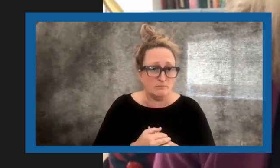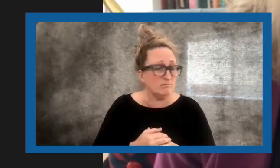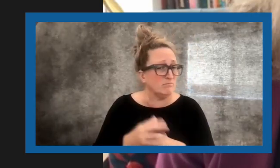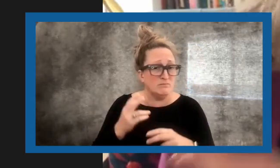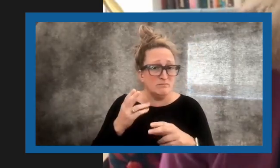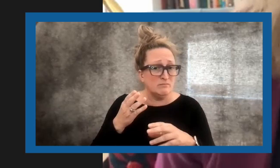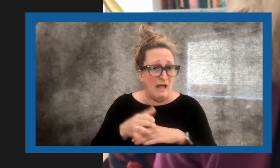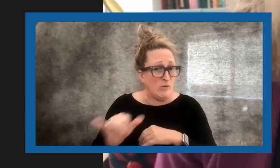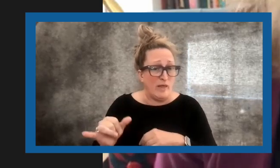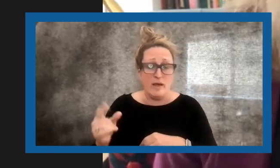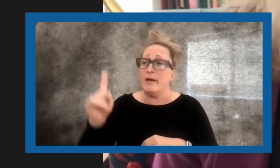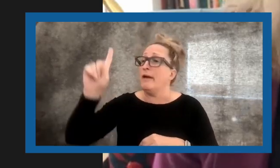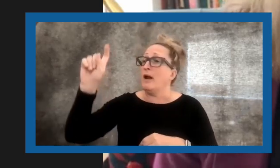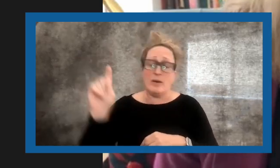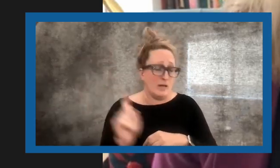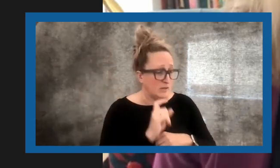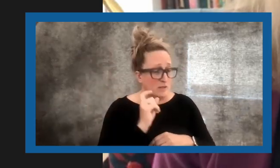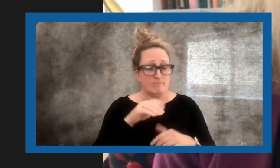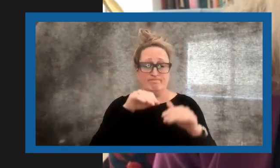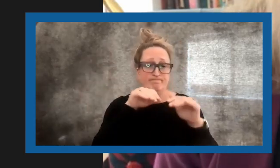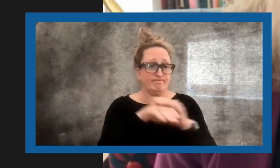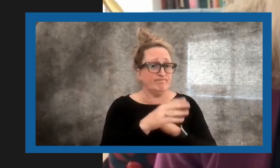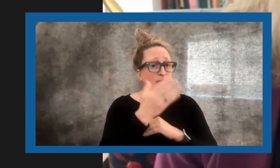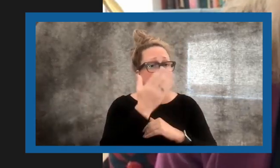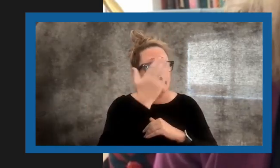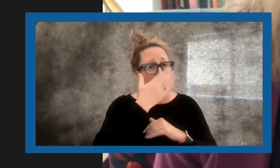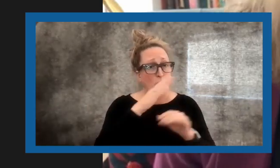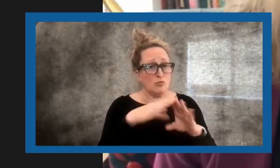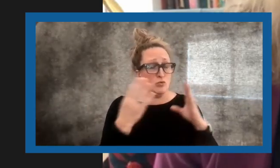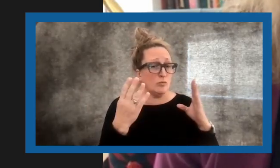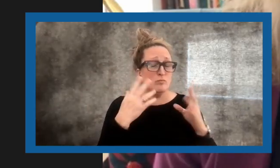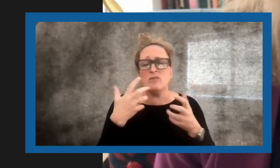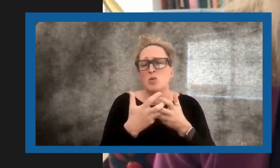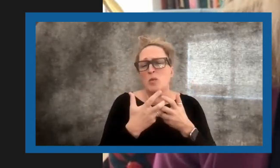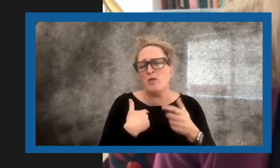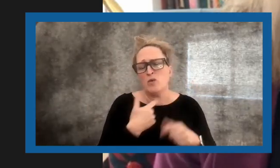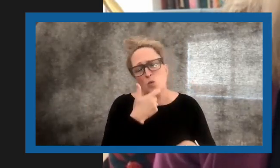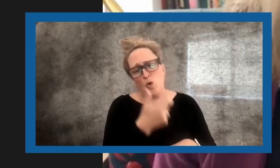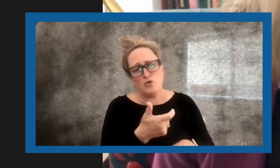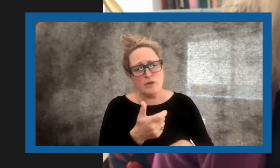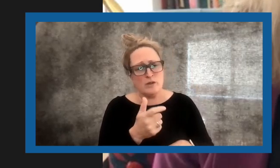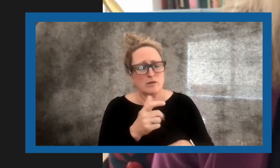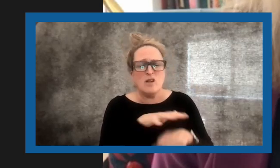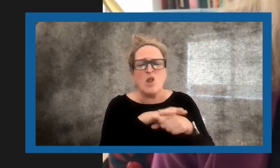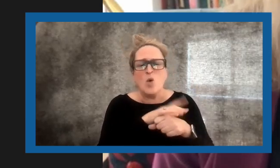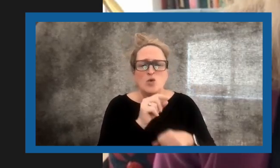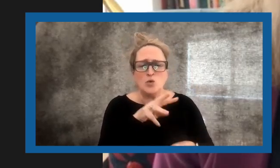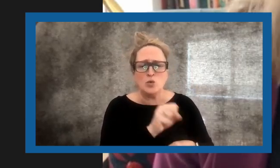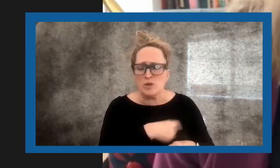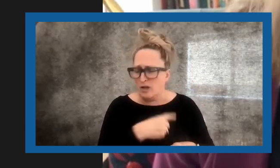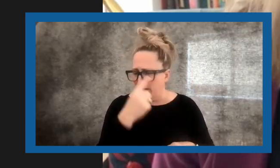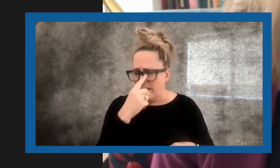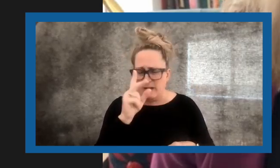shortly after that, I went downstairs, walked into the front room. A roommate of mine was watching the local news. I think it